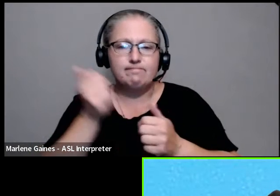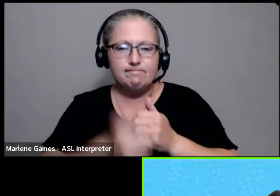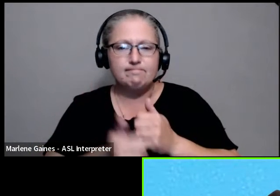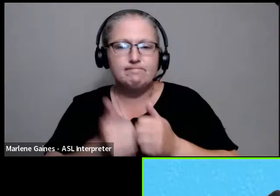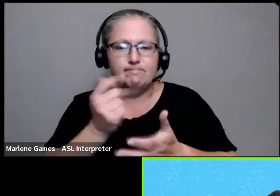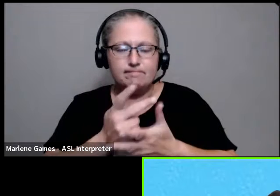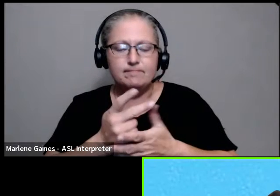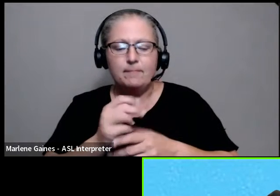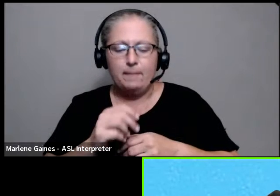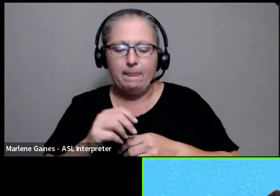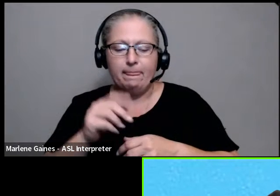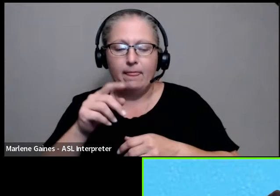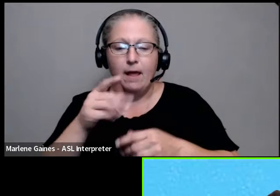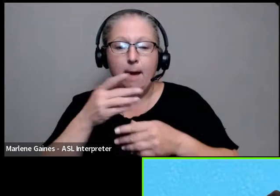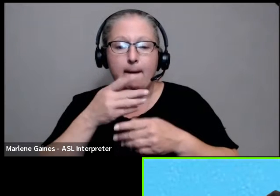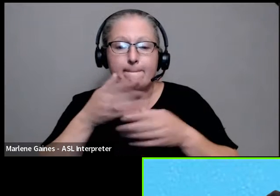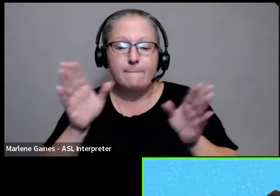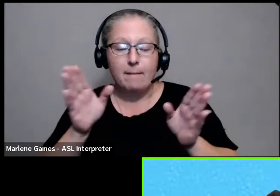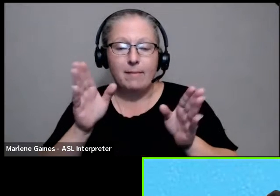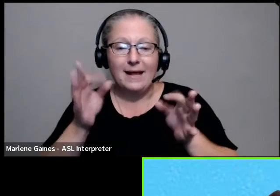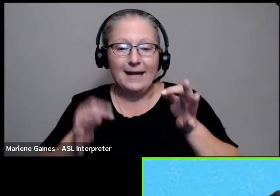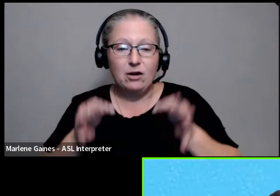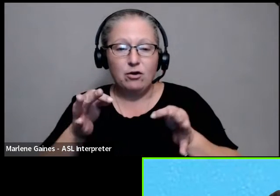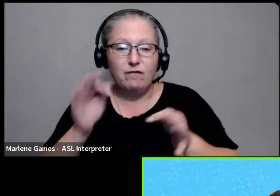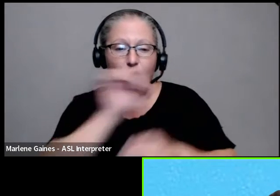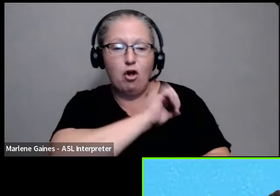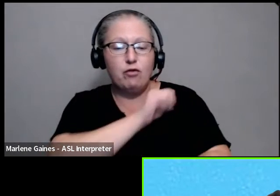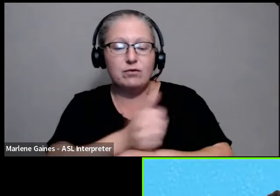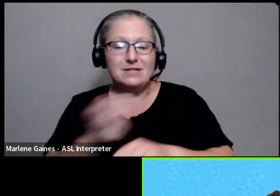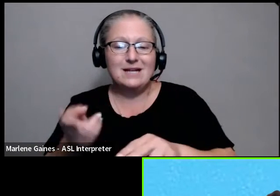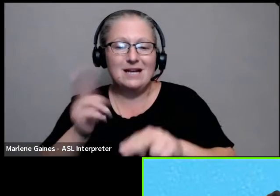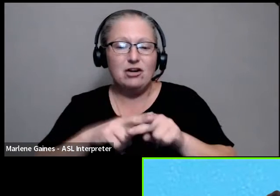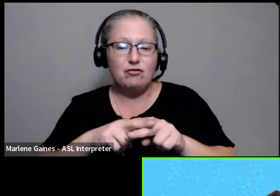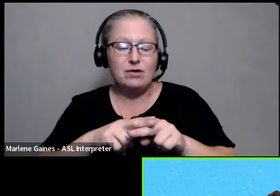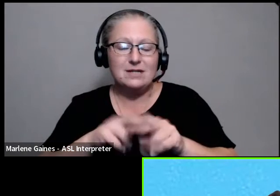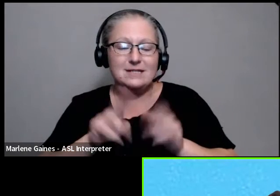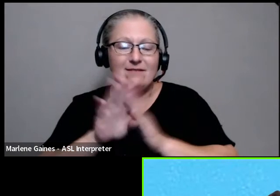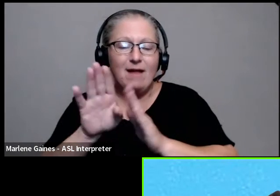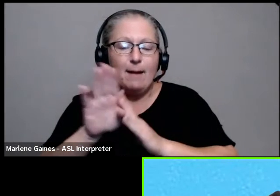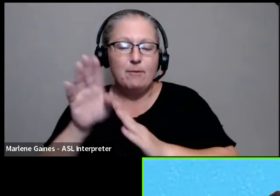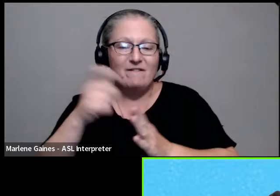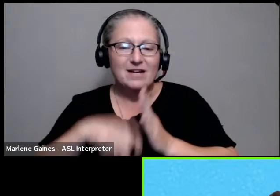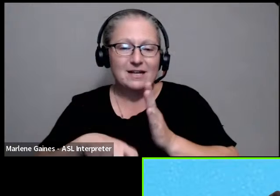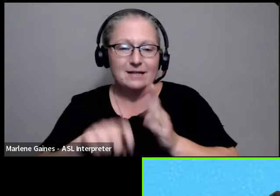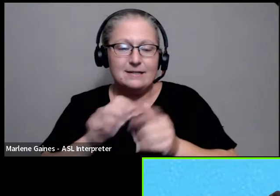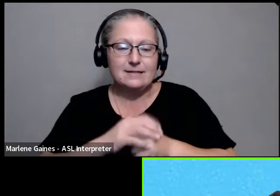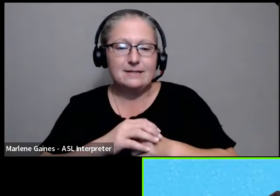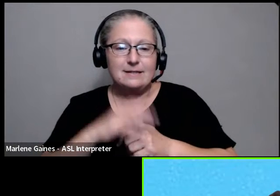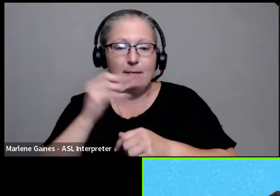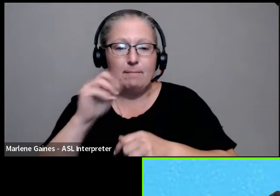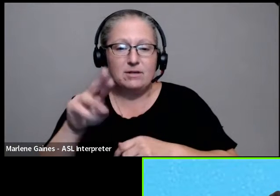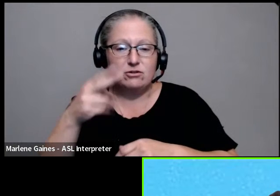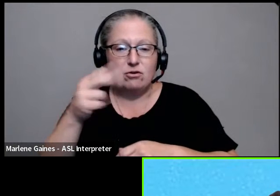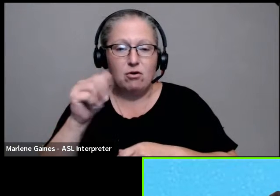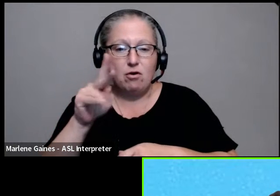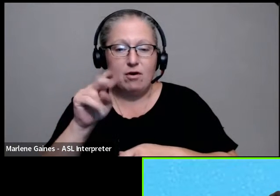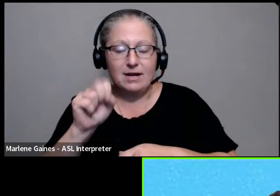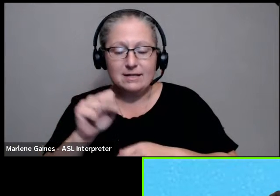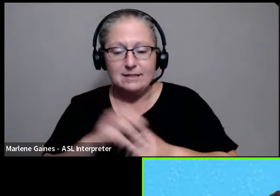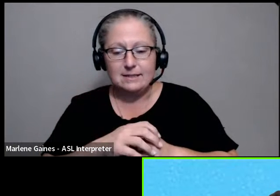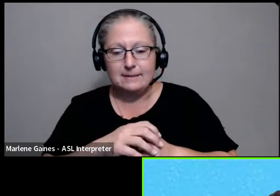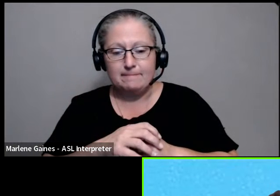passes. Public hearing on authorization to increase developer fees. Mr. Hawkins.